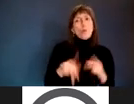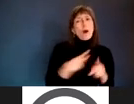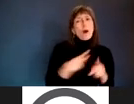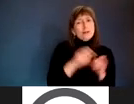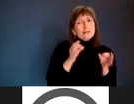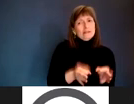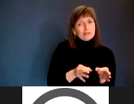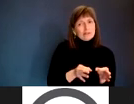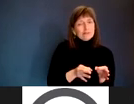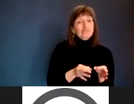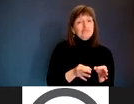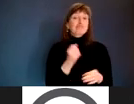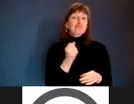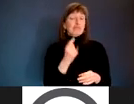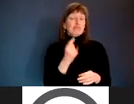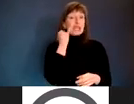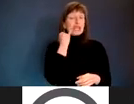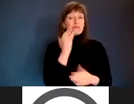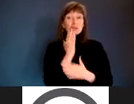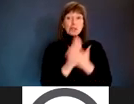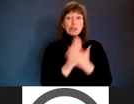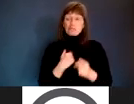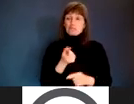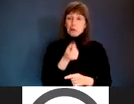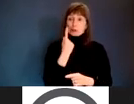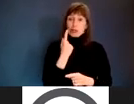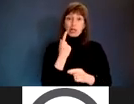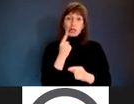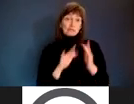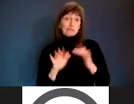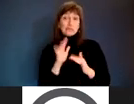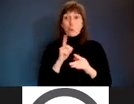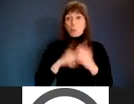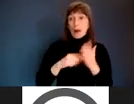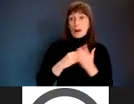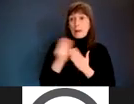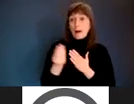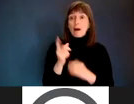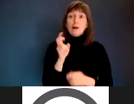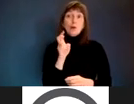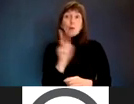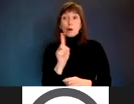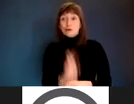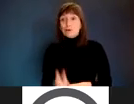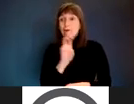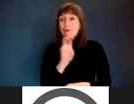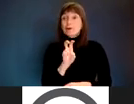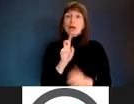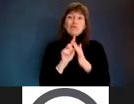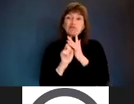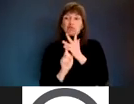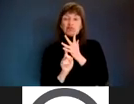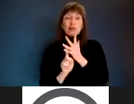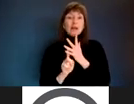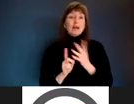example, capacity can exist in one area in respect to one decision, but not another. For example, an